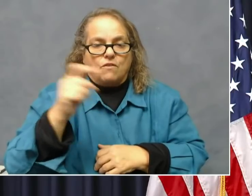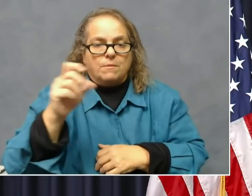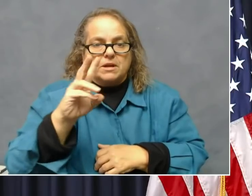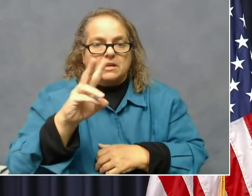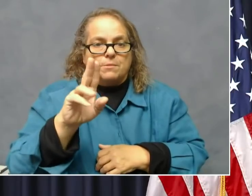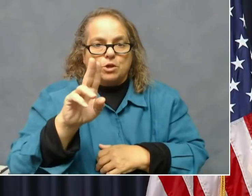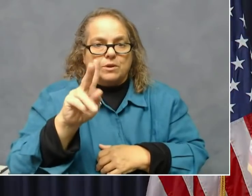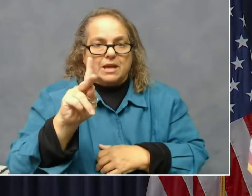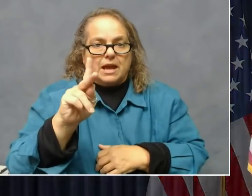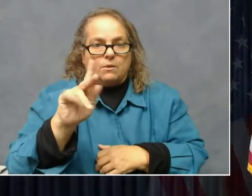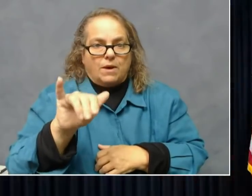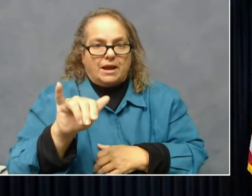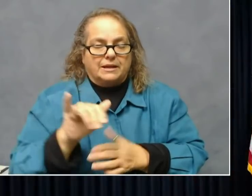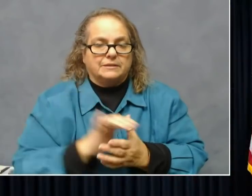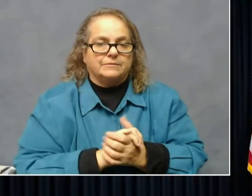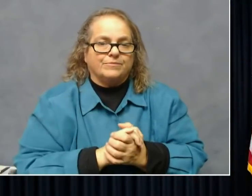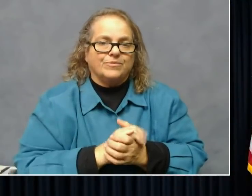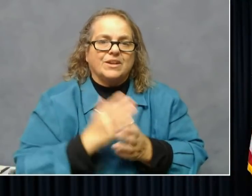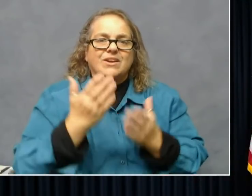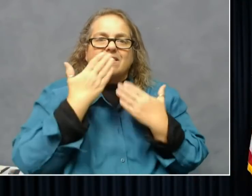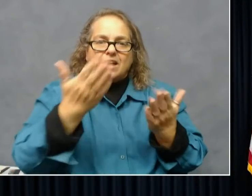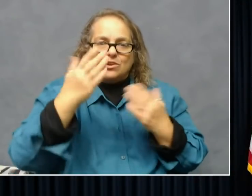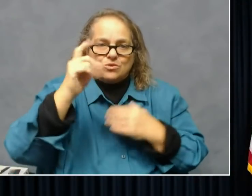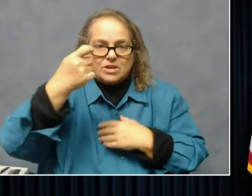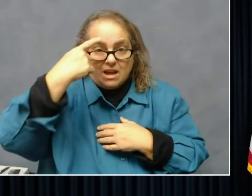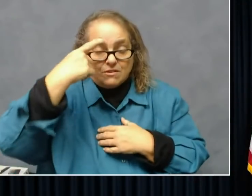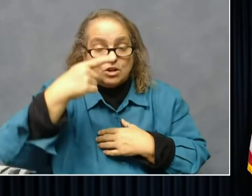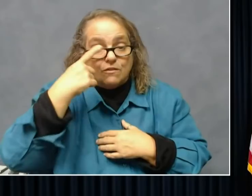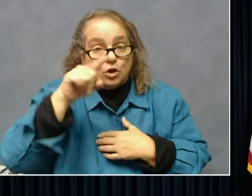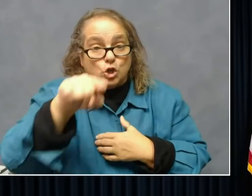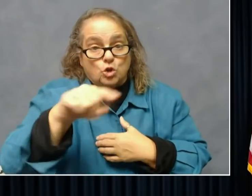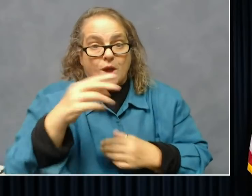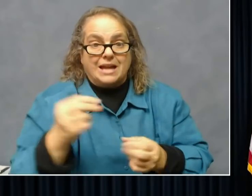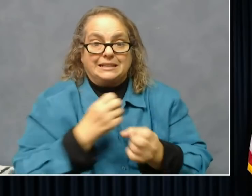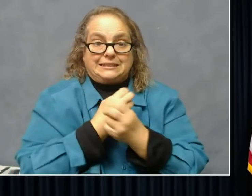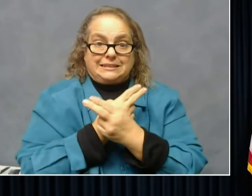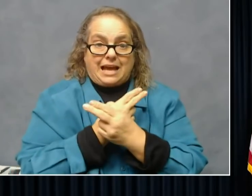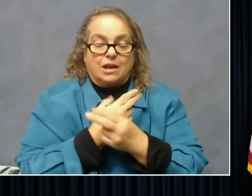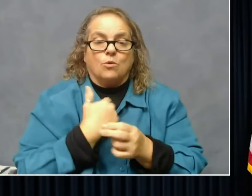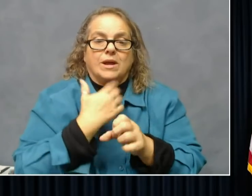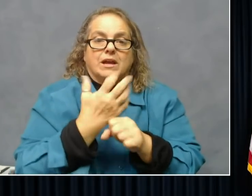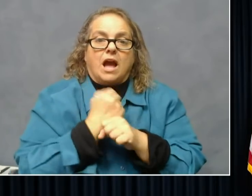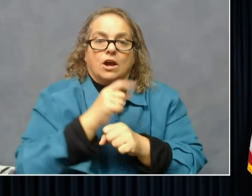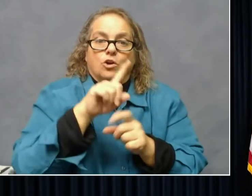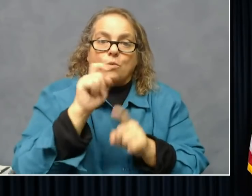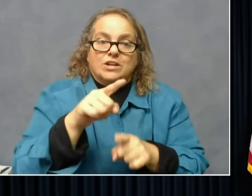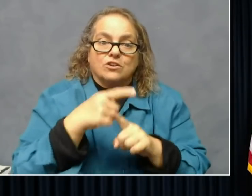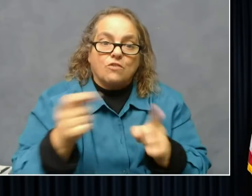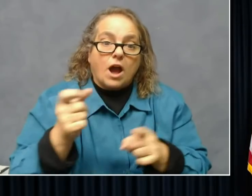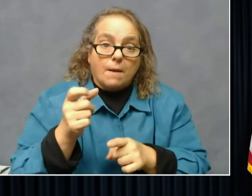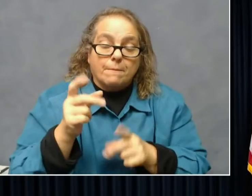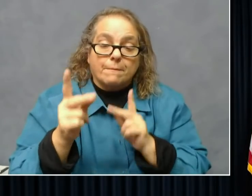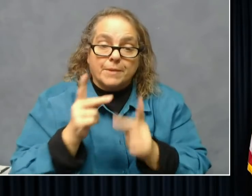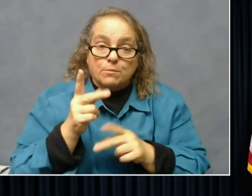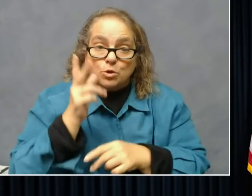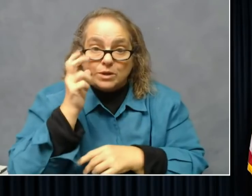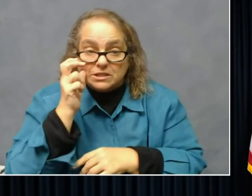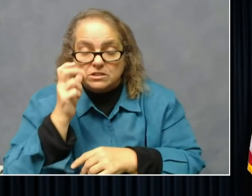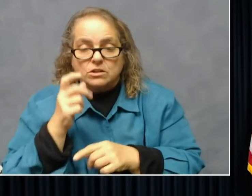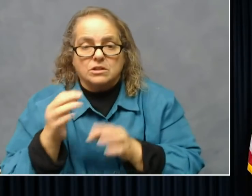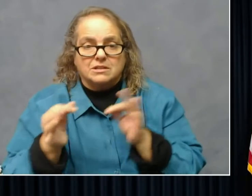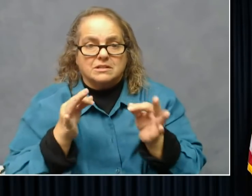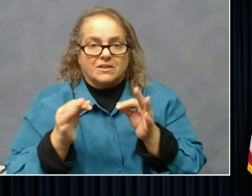Thank you, Governor. For you and for Dr. Stack, we've gotten questions from listeners discussing the differences between the Pfizer and the